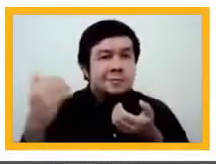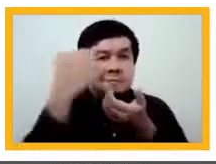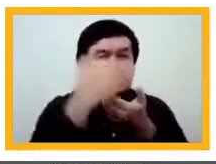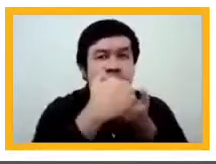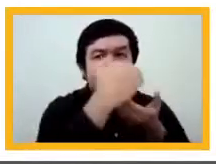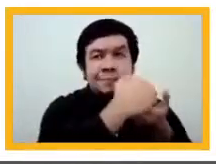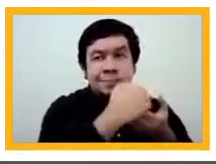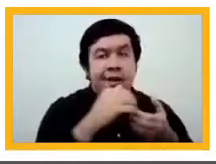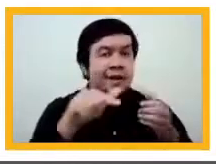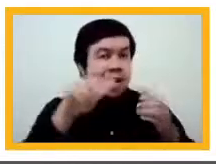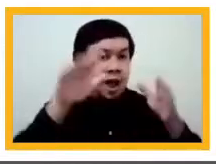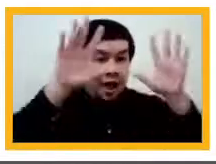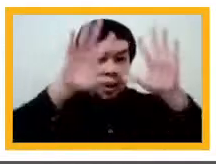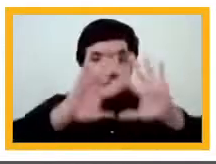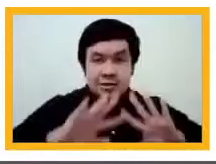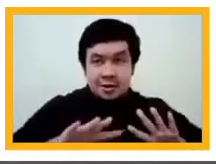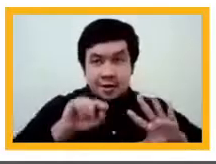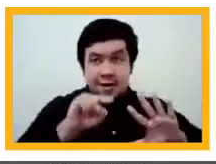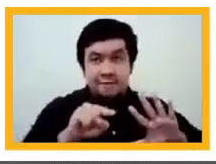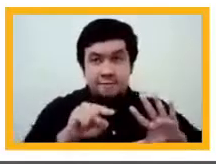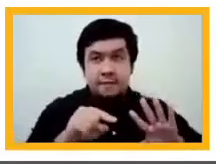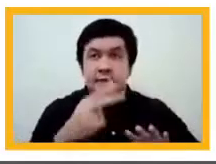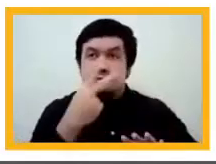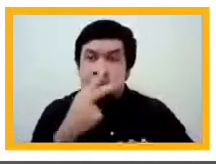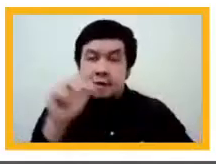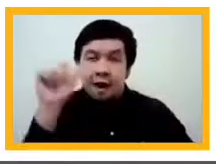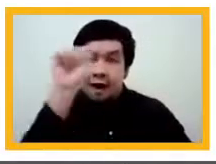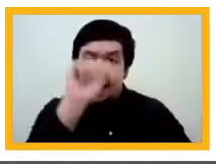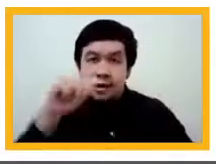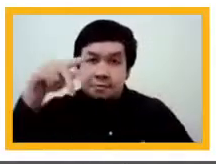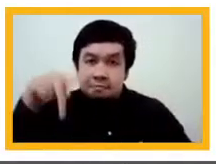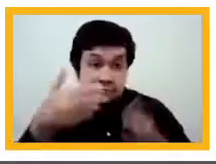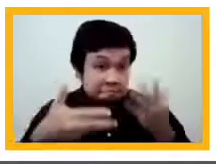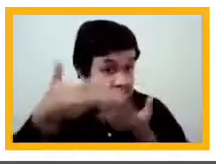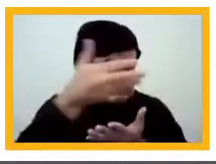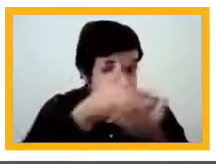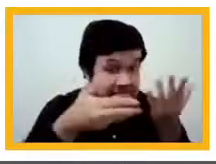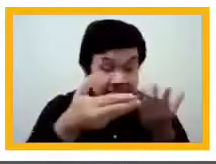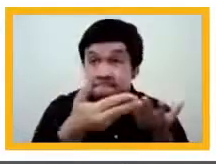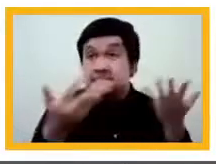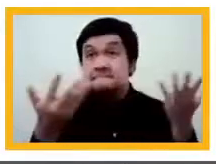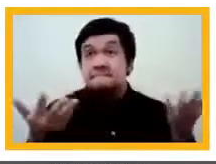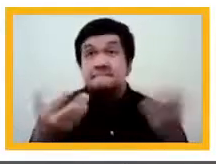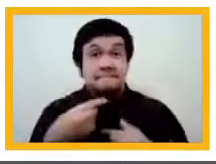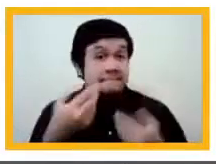more what you are doing? Maybe you can answer that quickly.